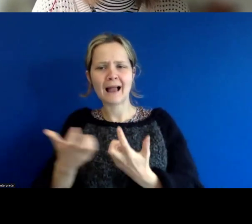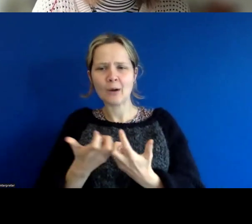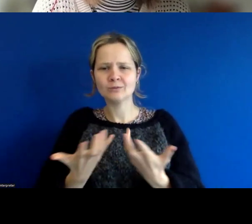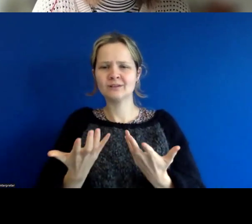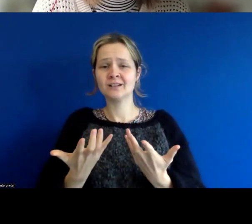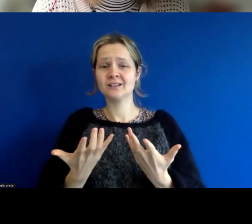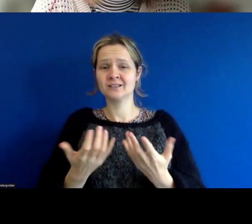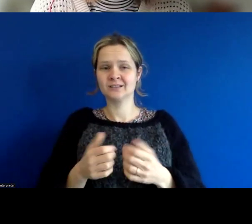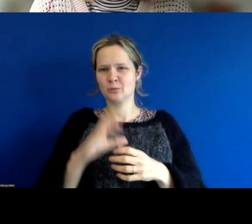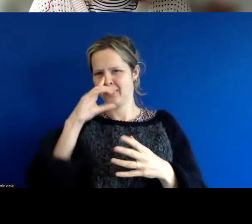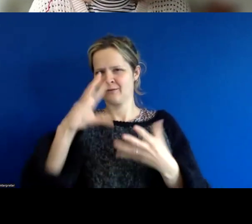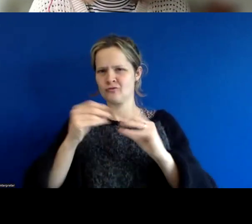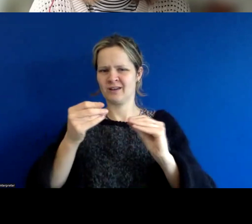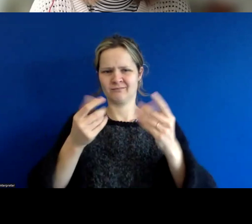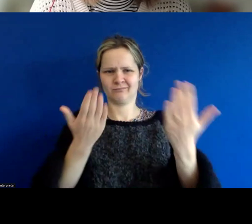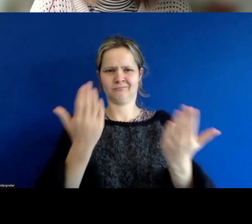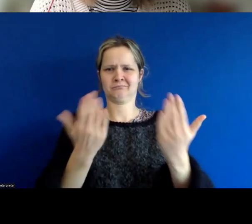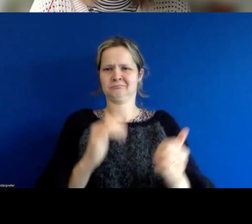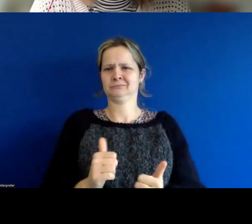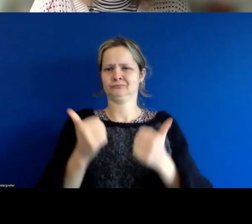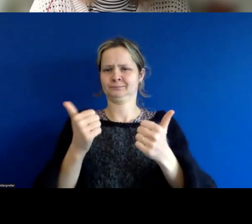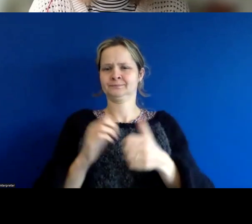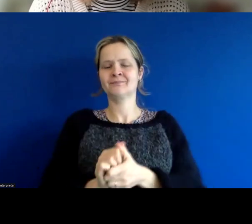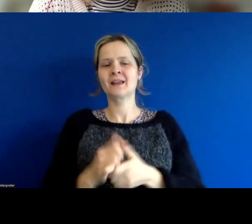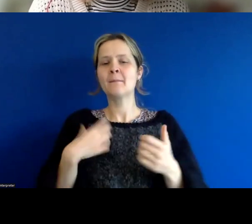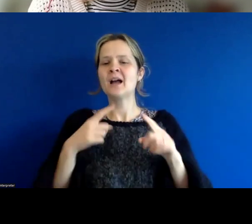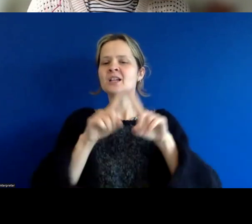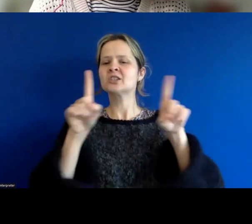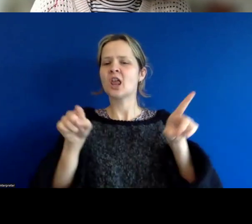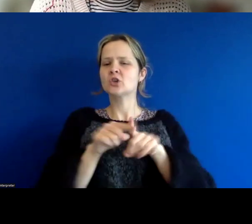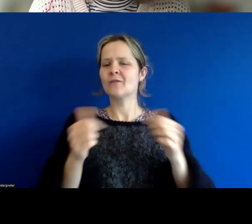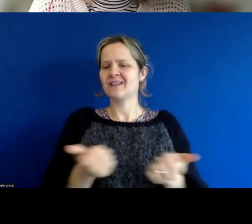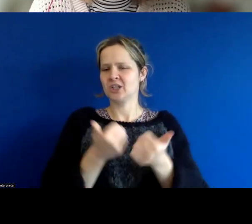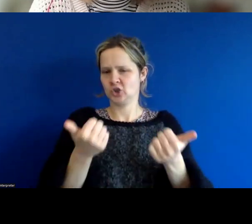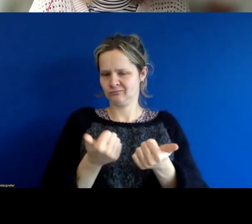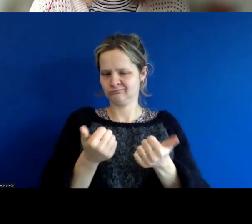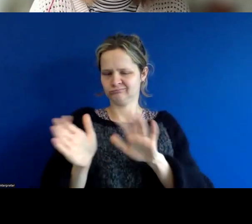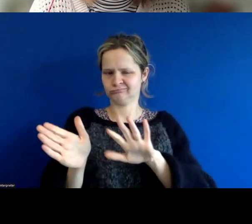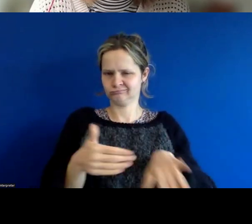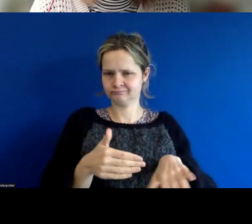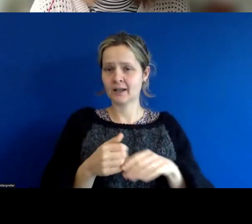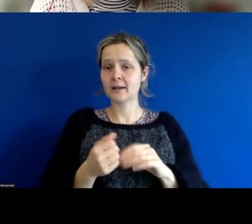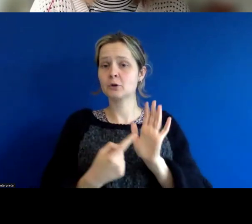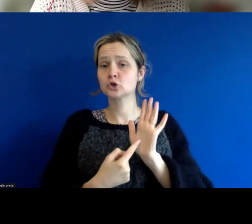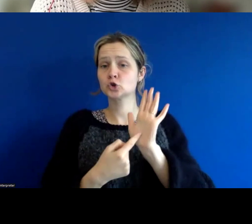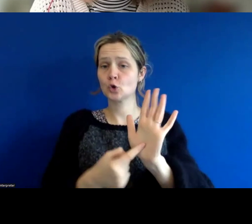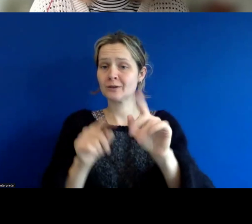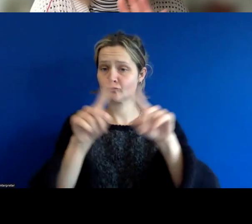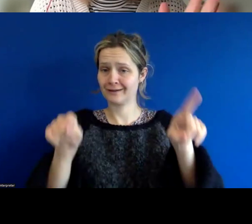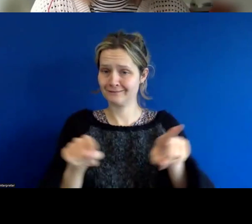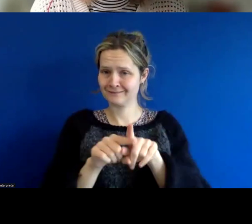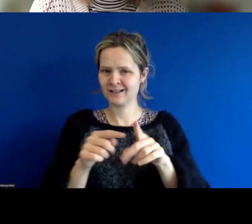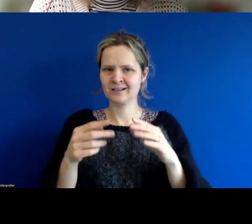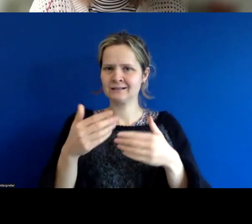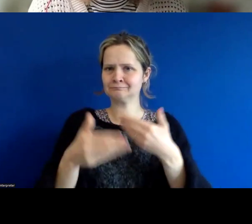compare. So I'm going to stop my slideshow now and share my screen so I can demonstrate the tool directly to you, and I'll